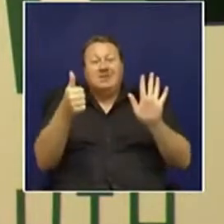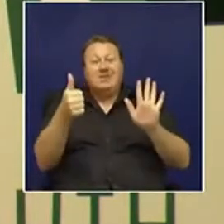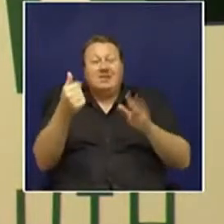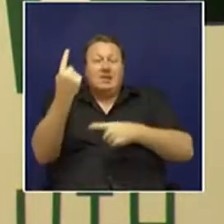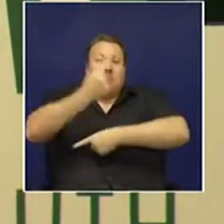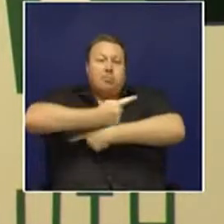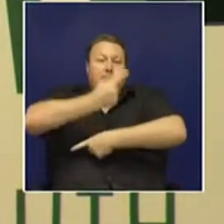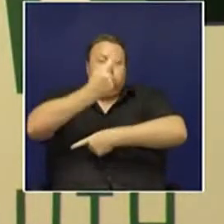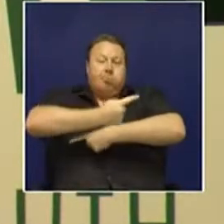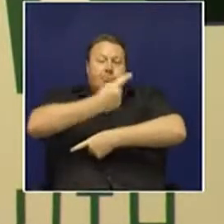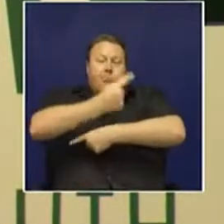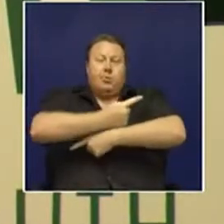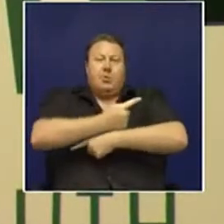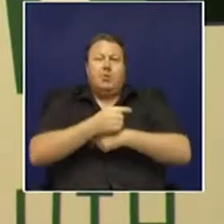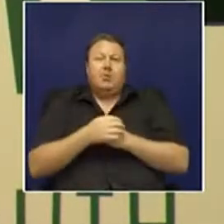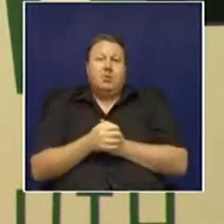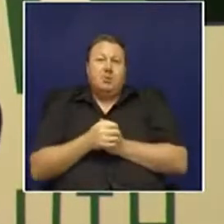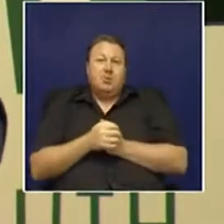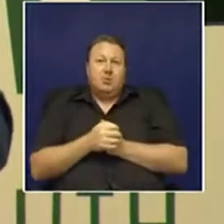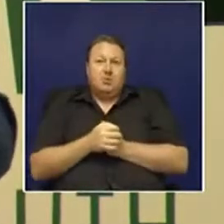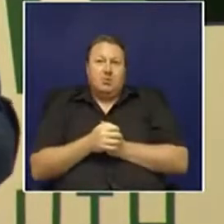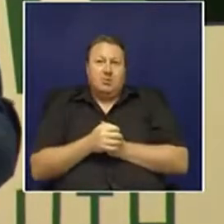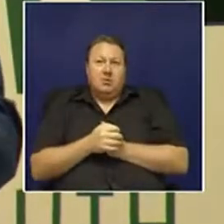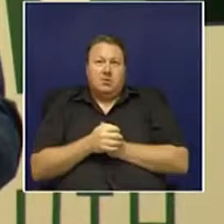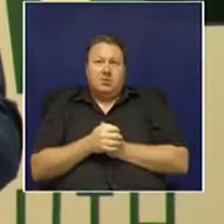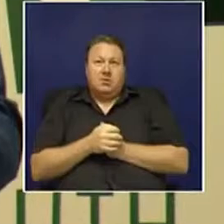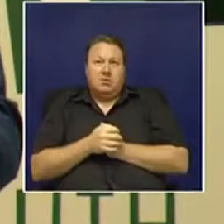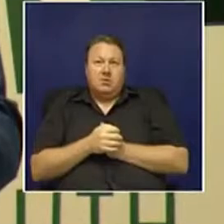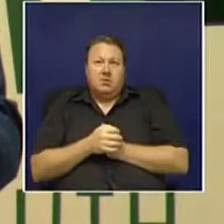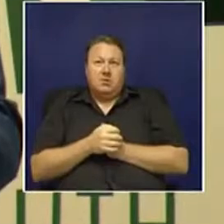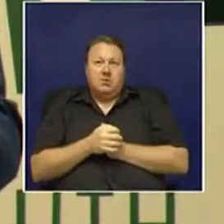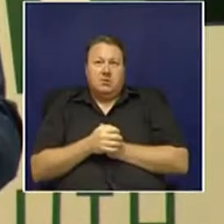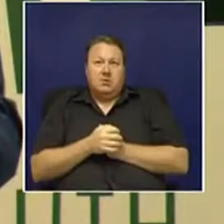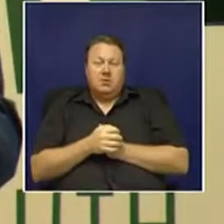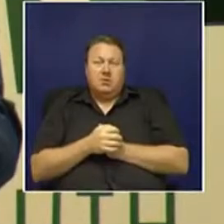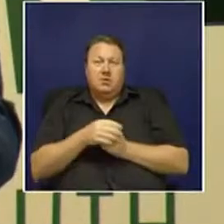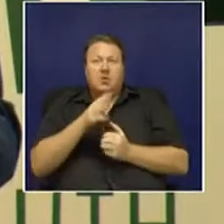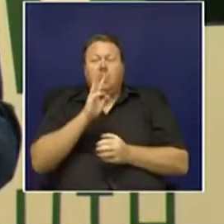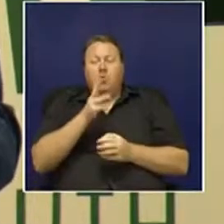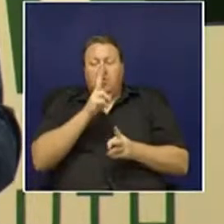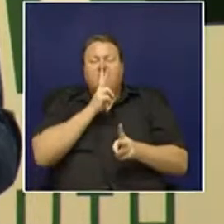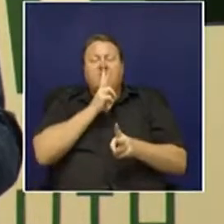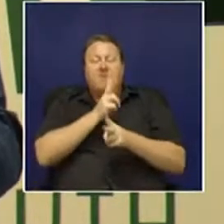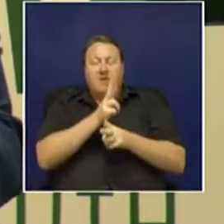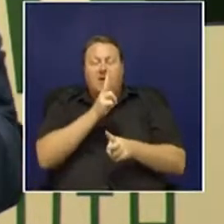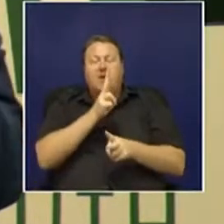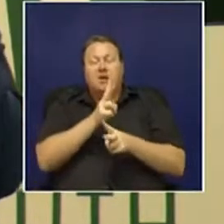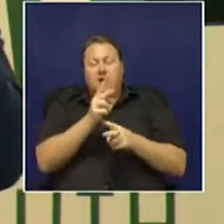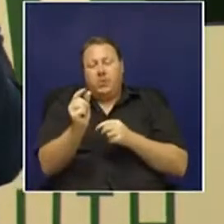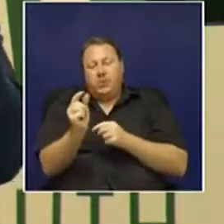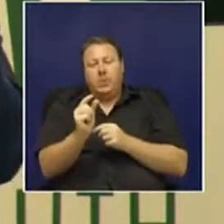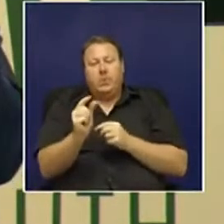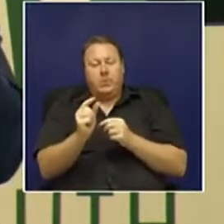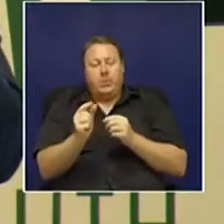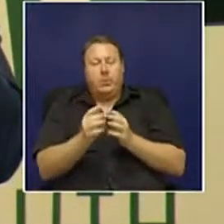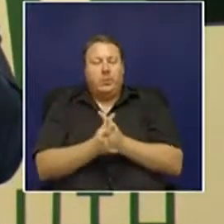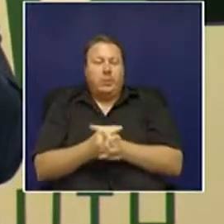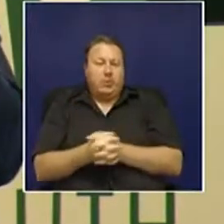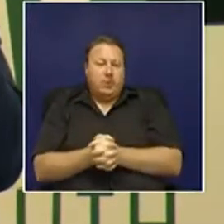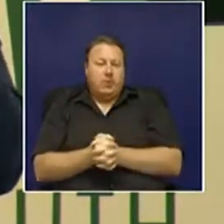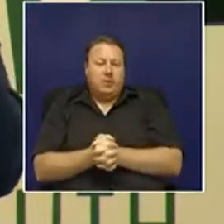time, which are ready to be announced towards the finalization towards the end of the financial of the year.